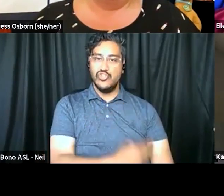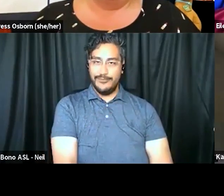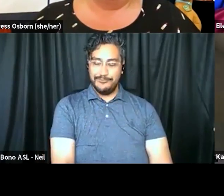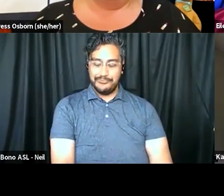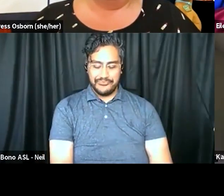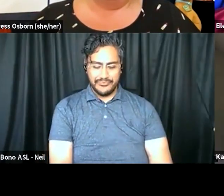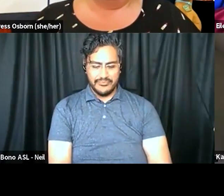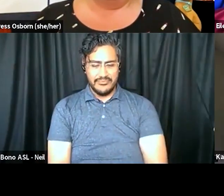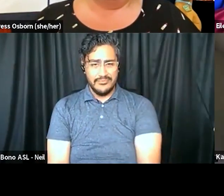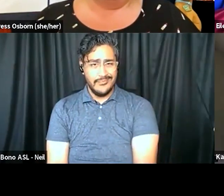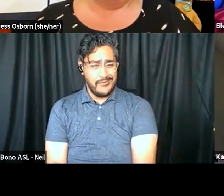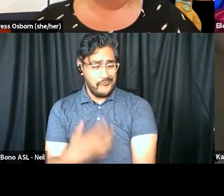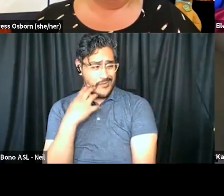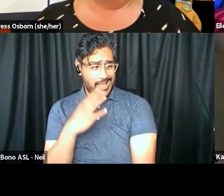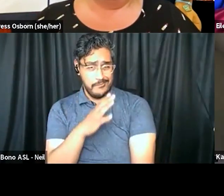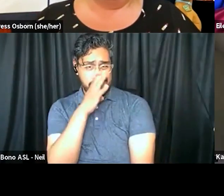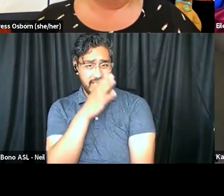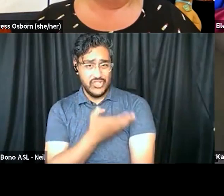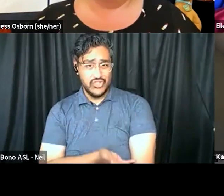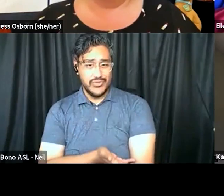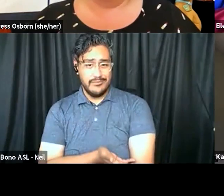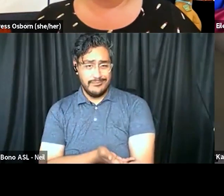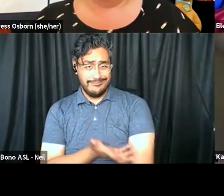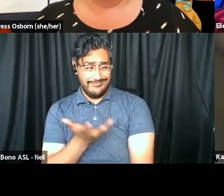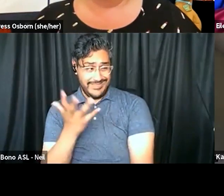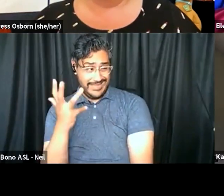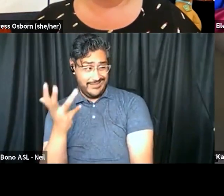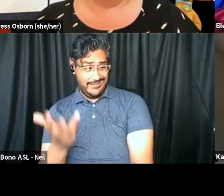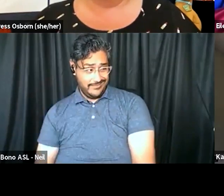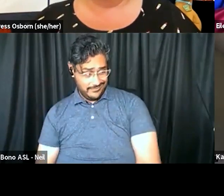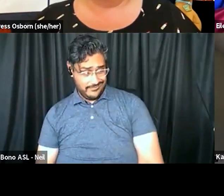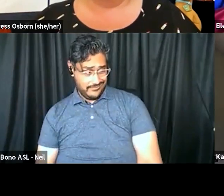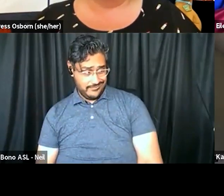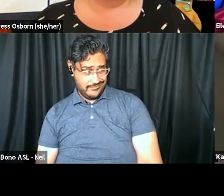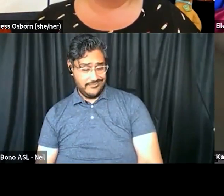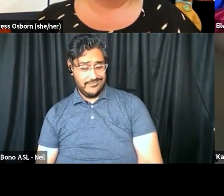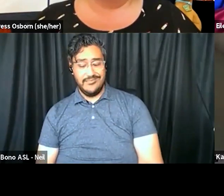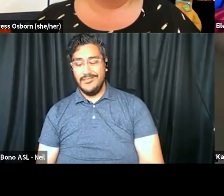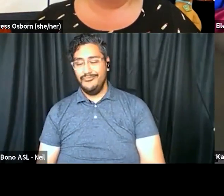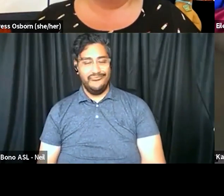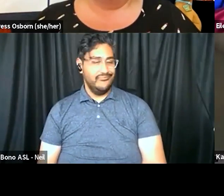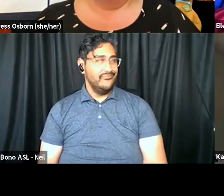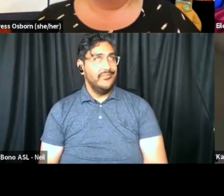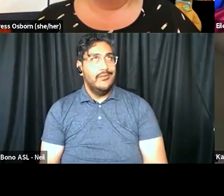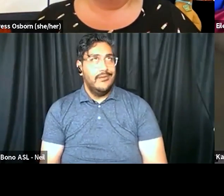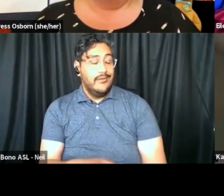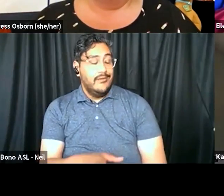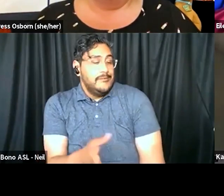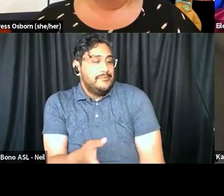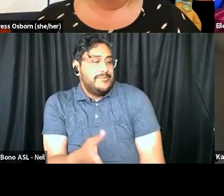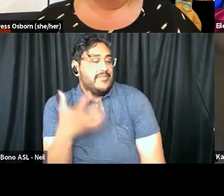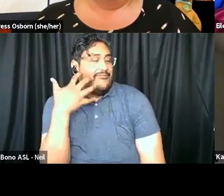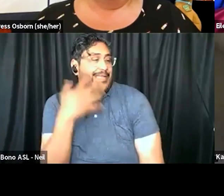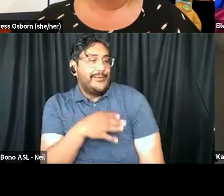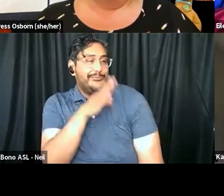Fat bitch? That's all you got? I eat fat bitch like a cookie. The